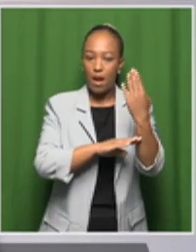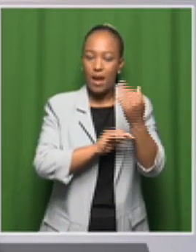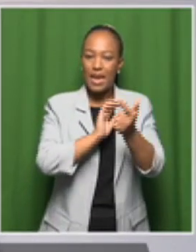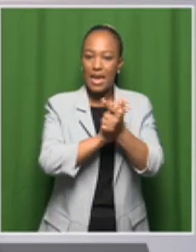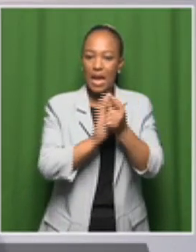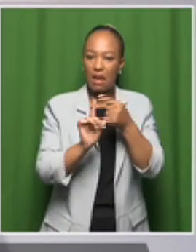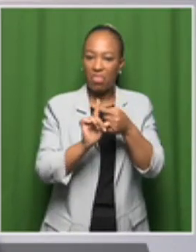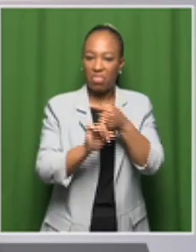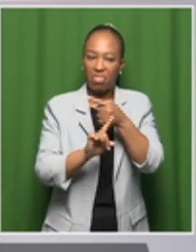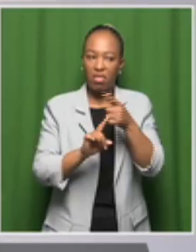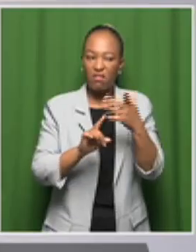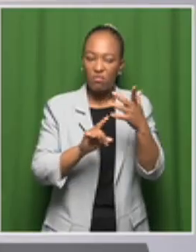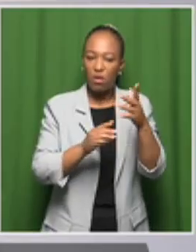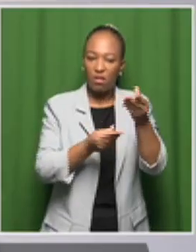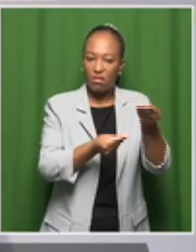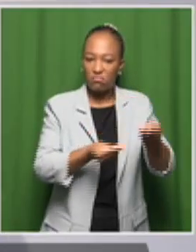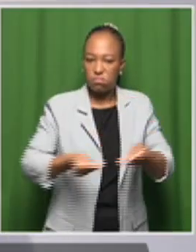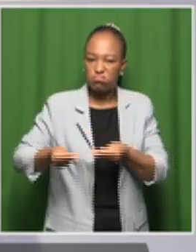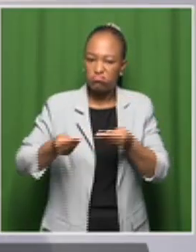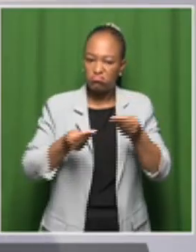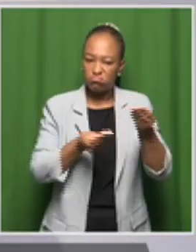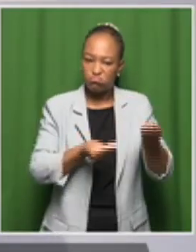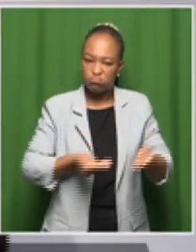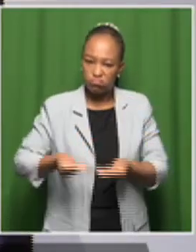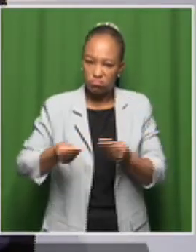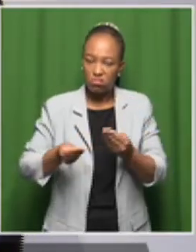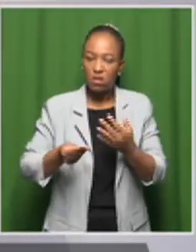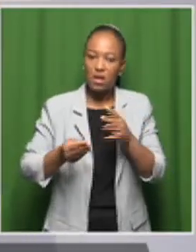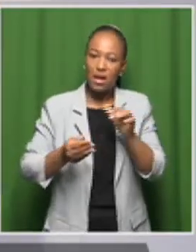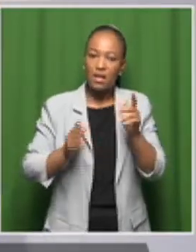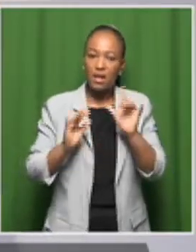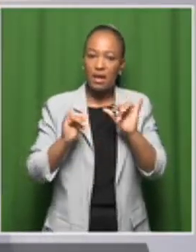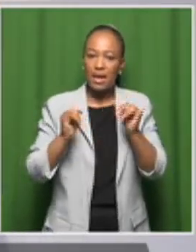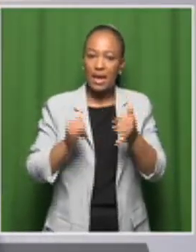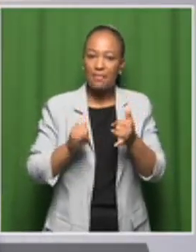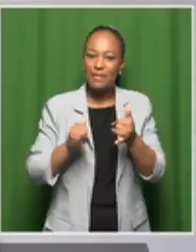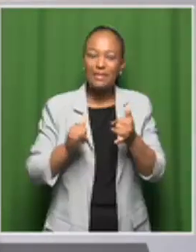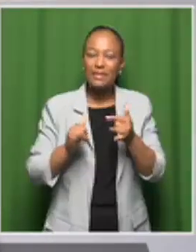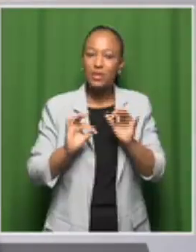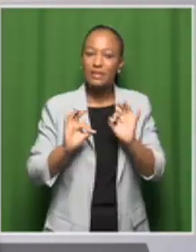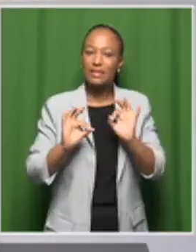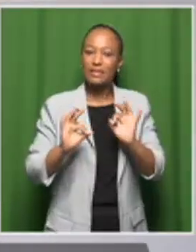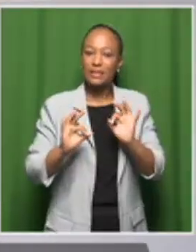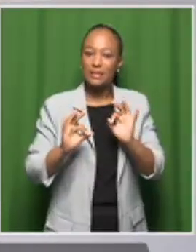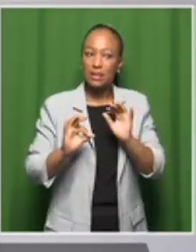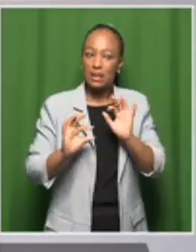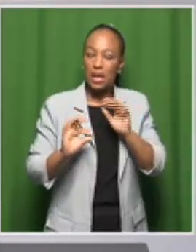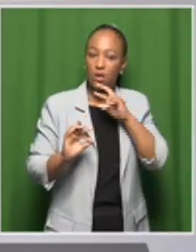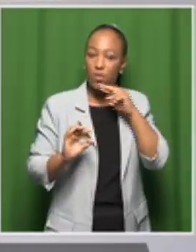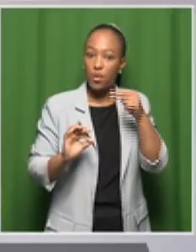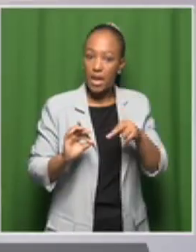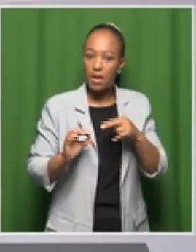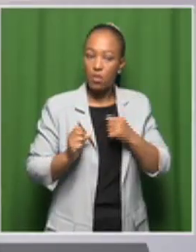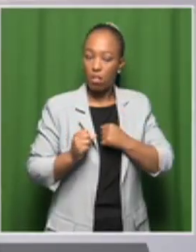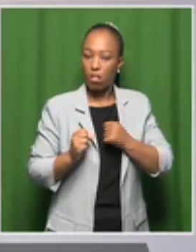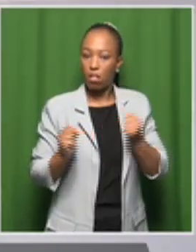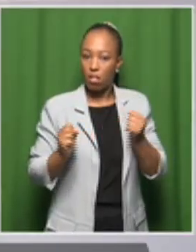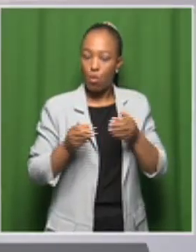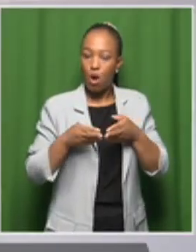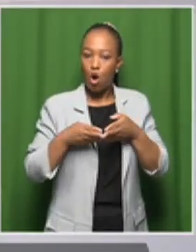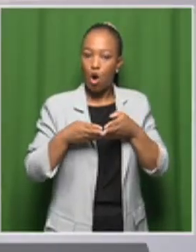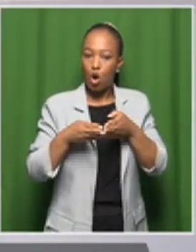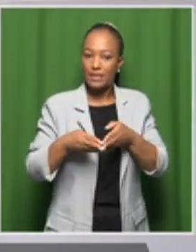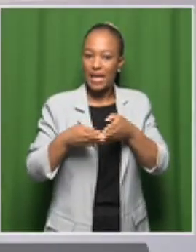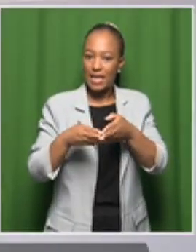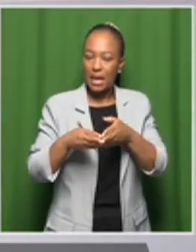but also some companies will under-declare what they actually import with their containers. So